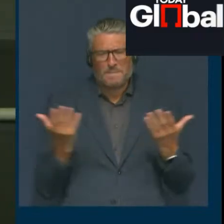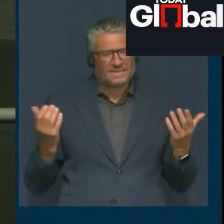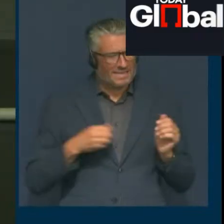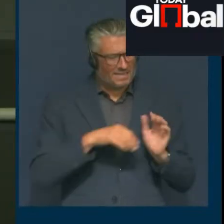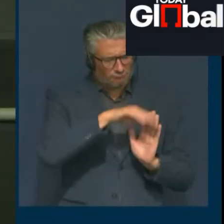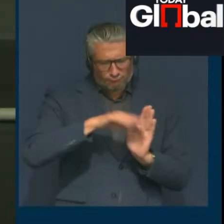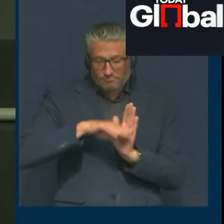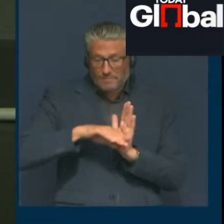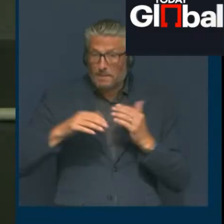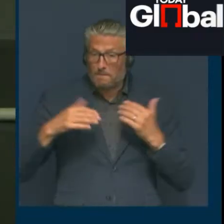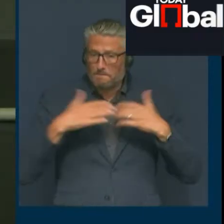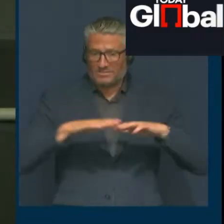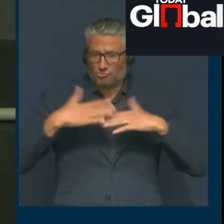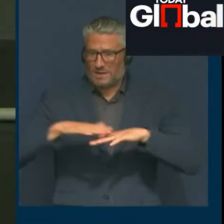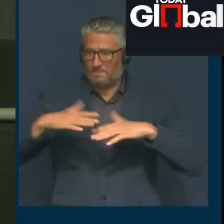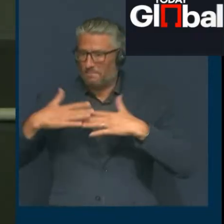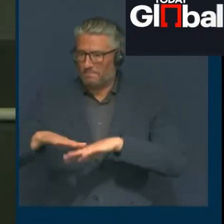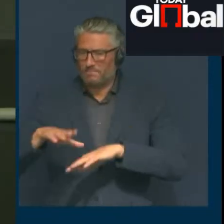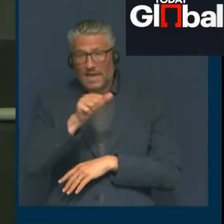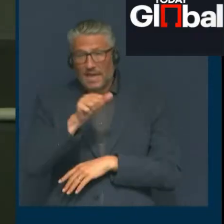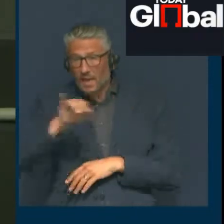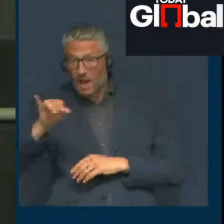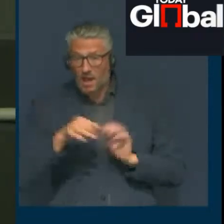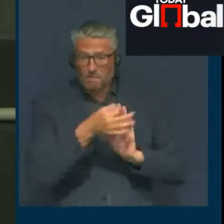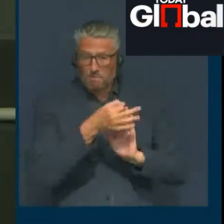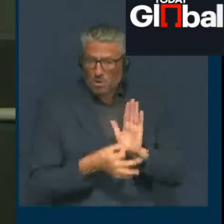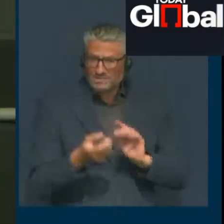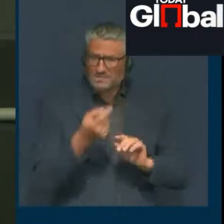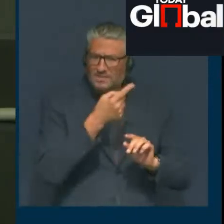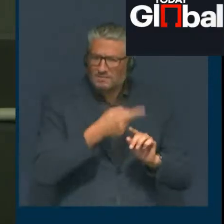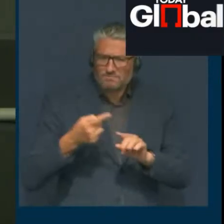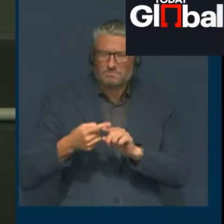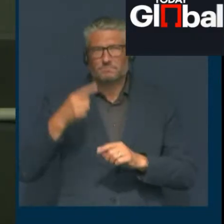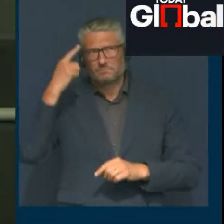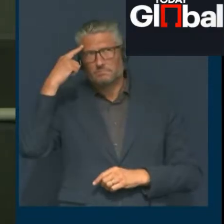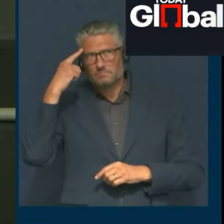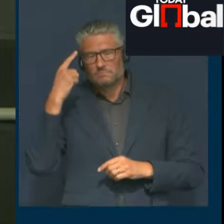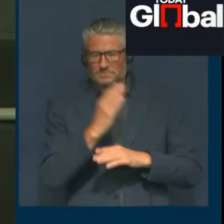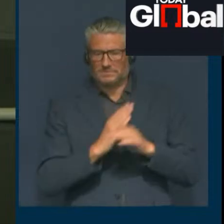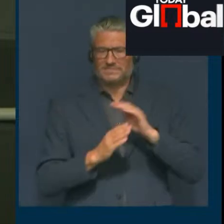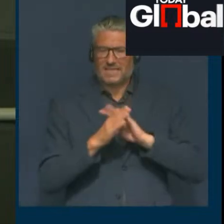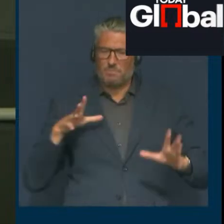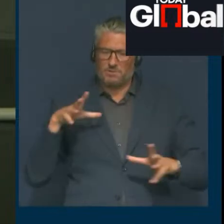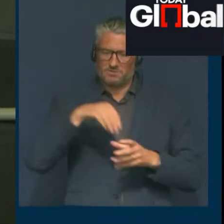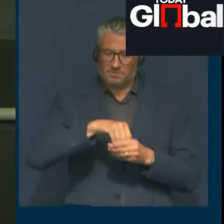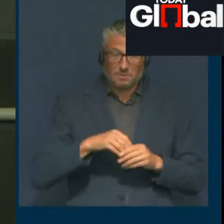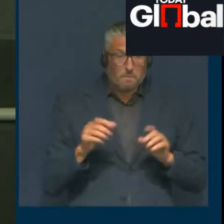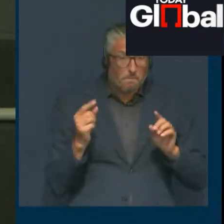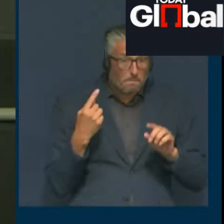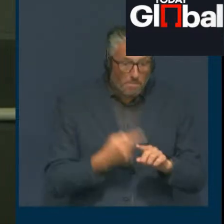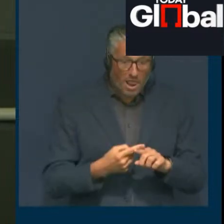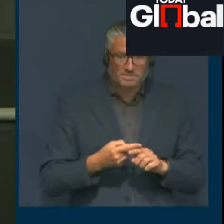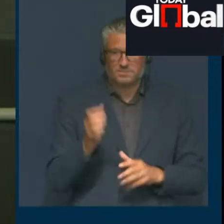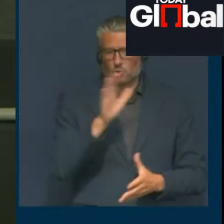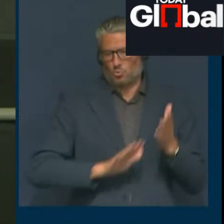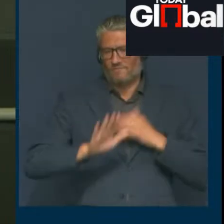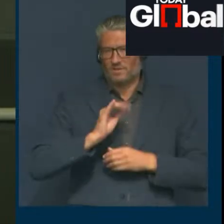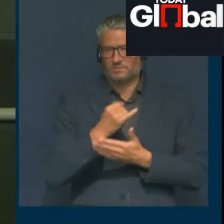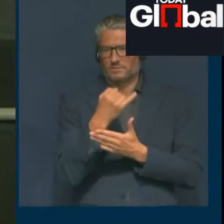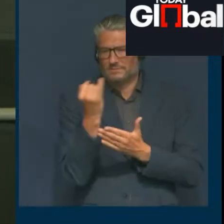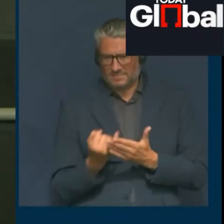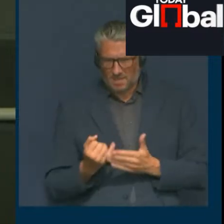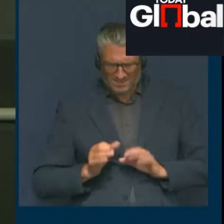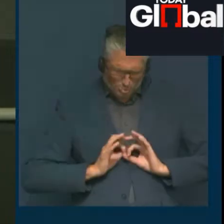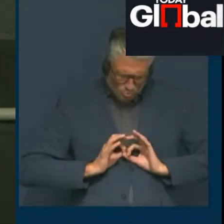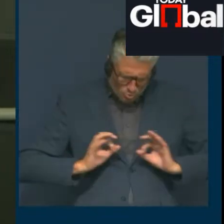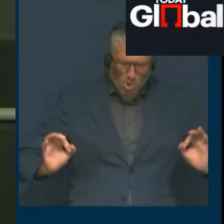and AI policies while ensuring that the principles of accessibility, universal design, and non-bias are part of the development